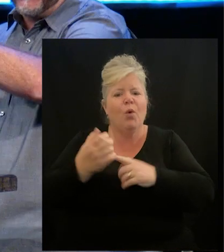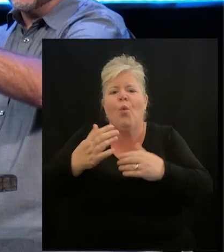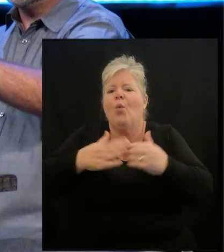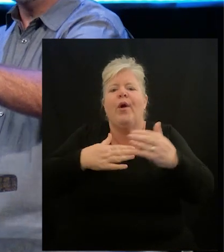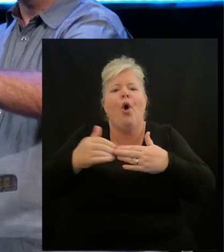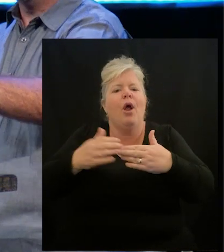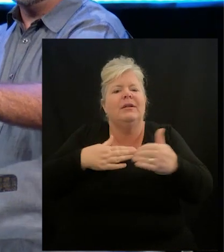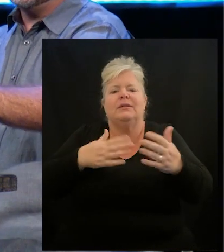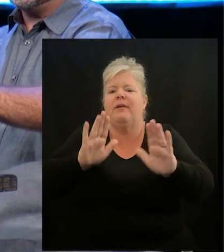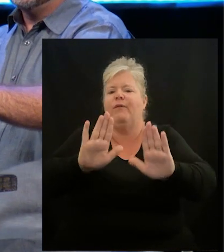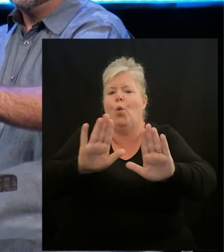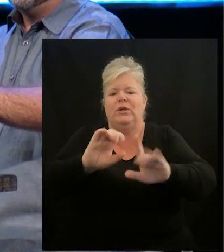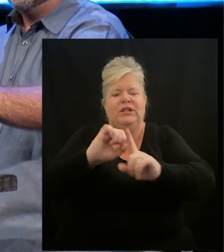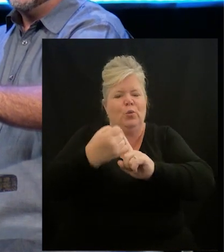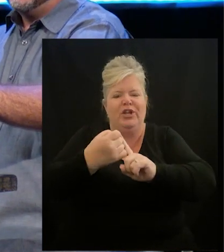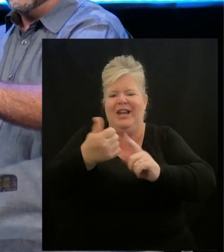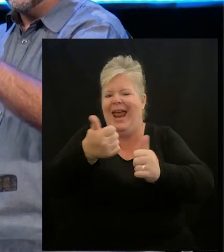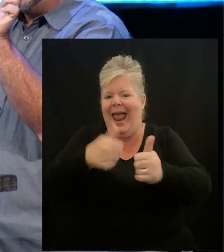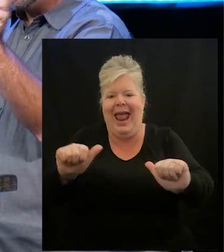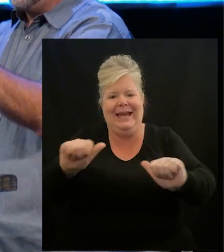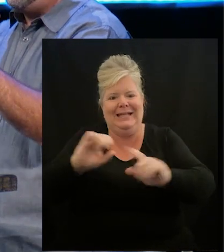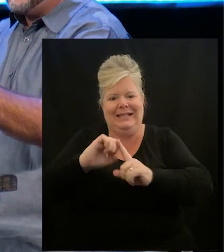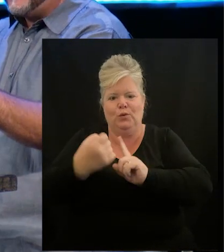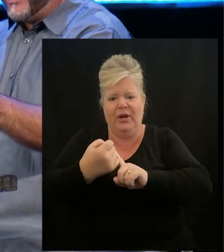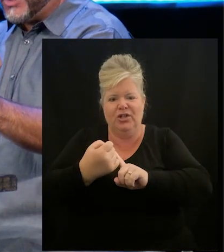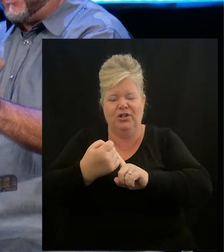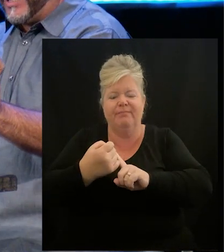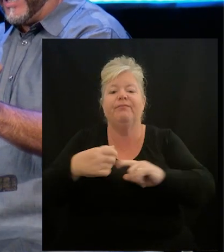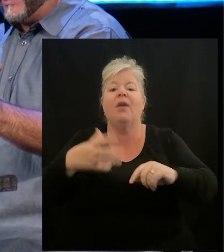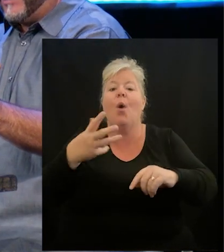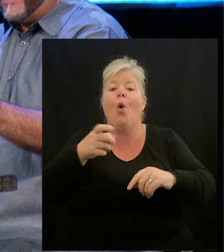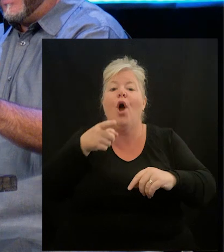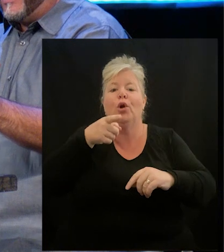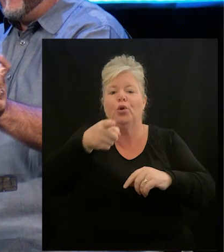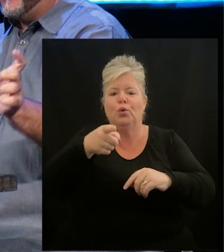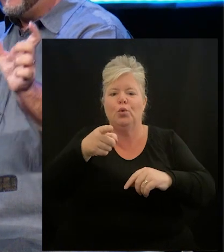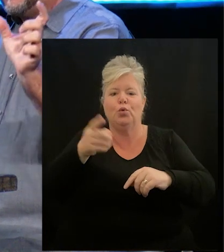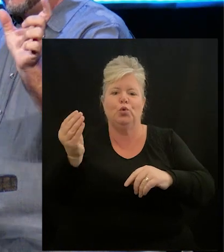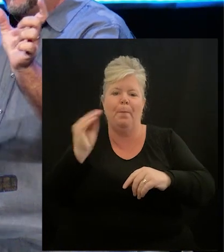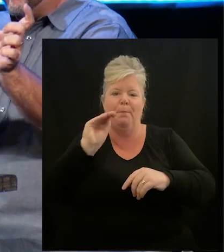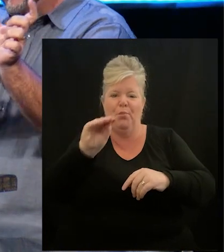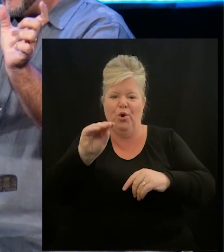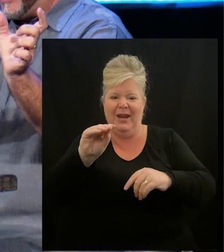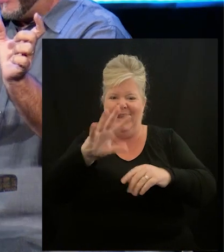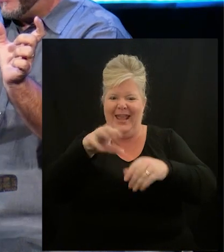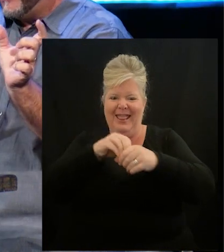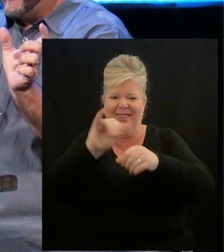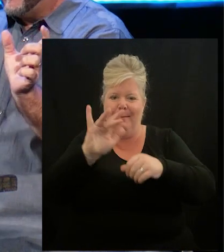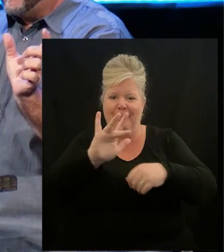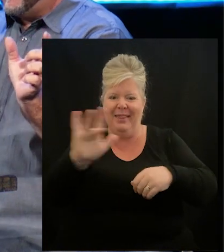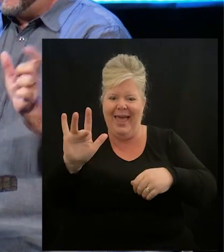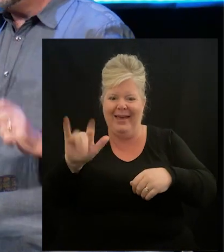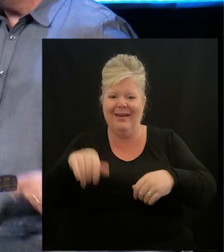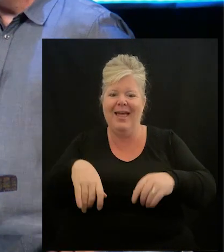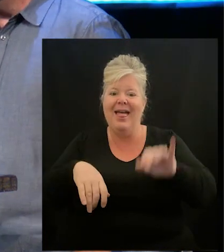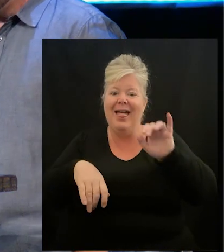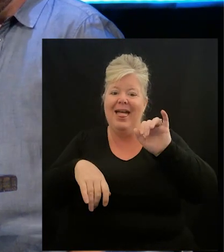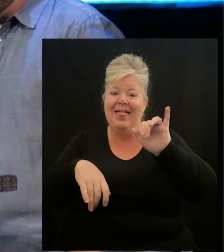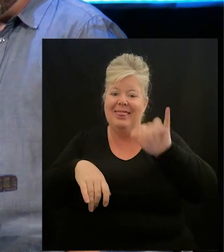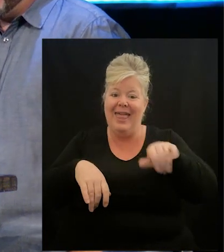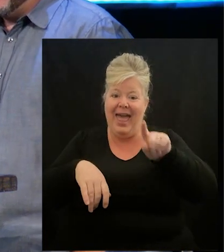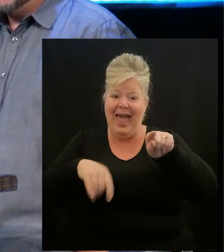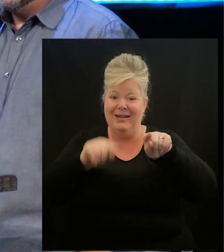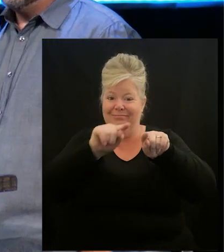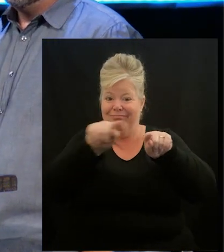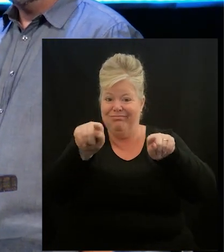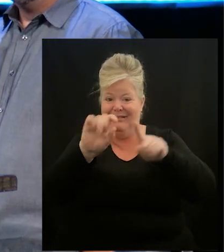life, regardless of what it is, and I want you to fill in this blank. The blank is not